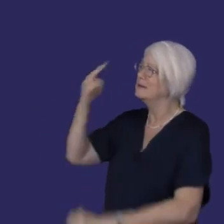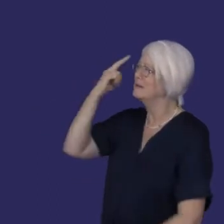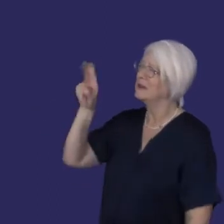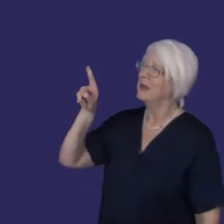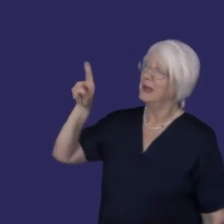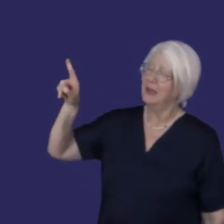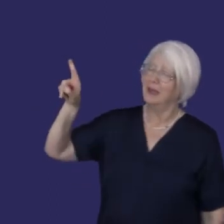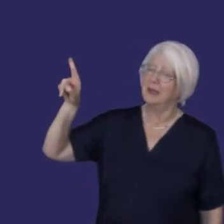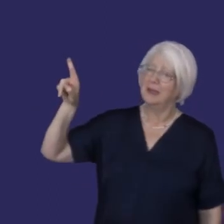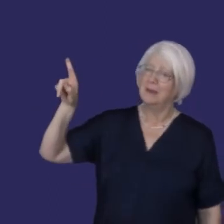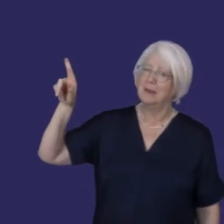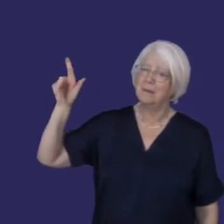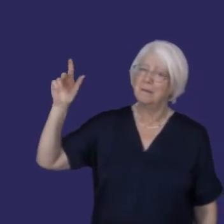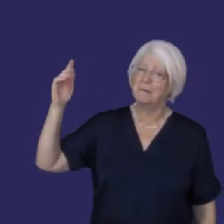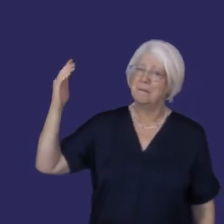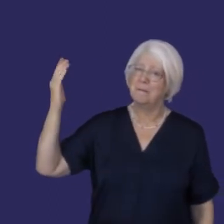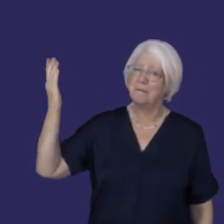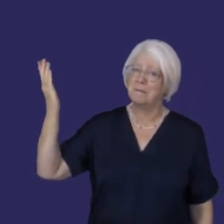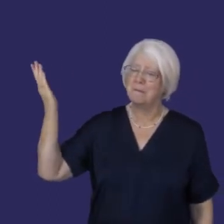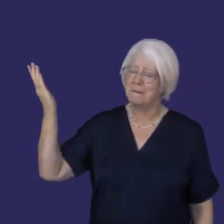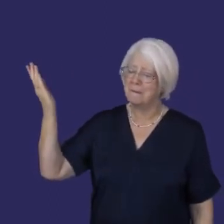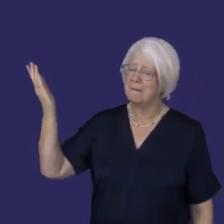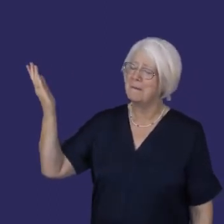glorious name.